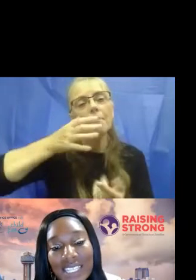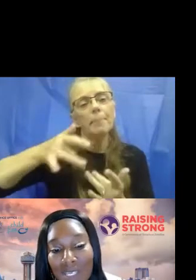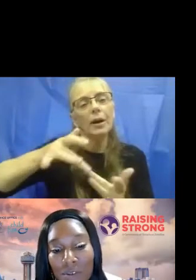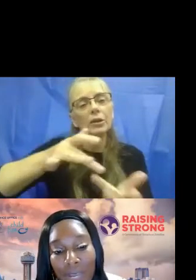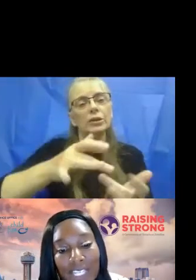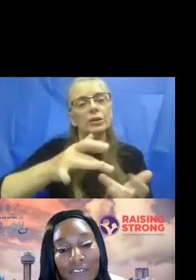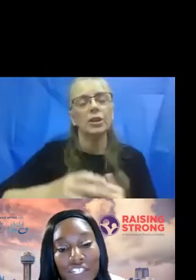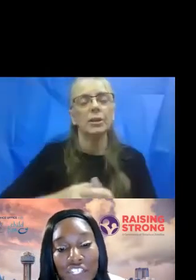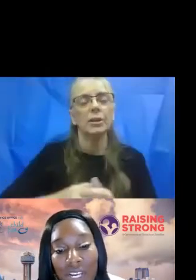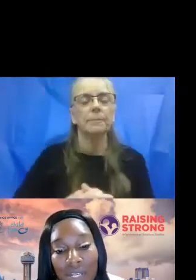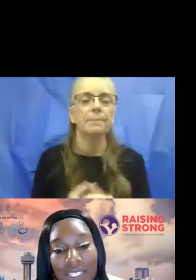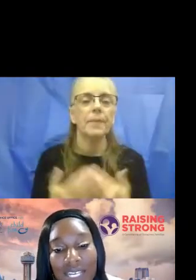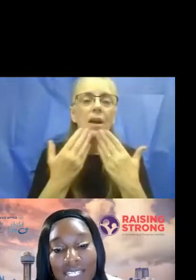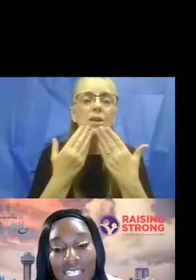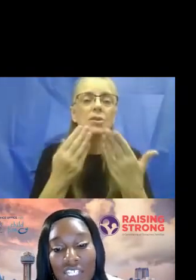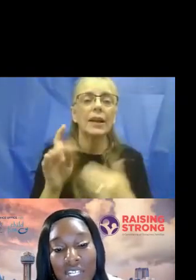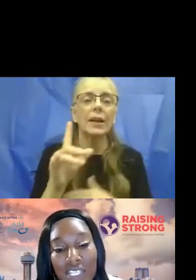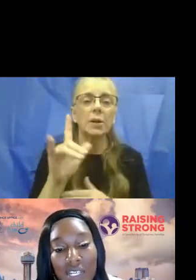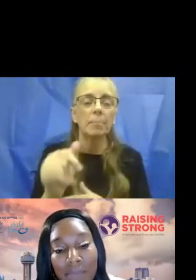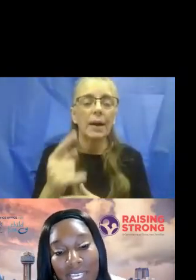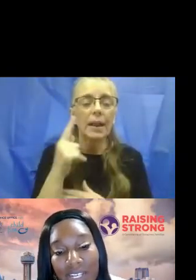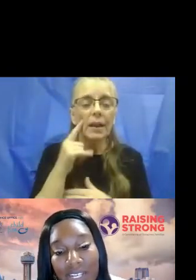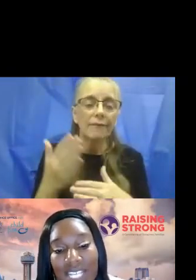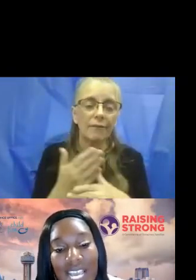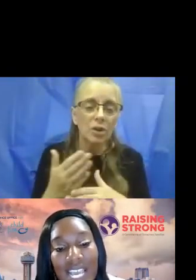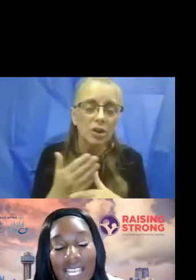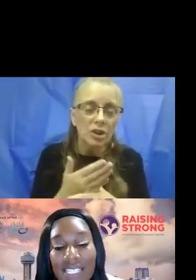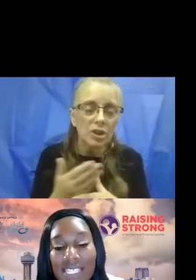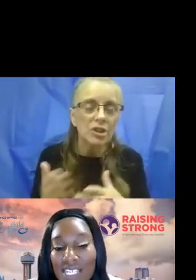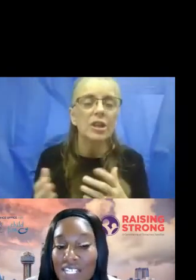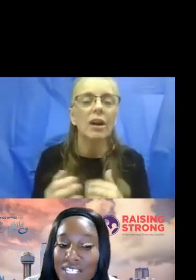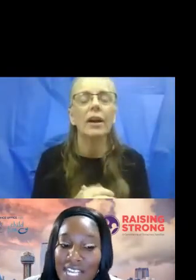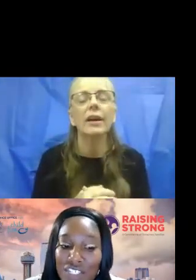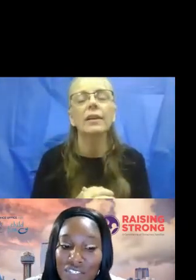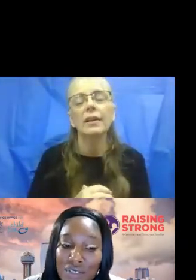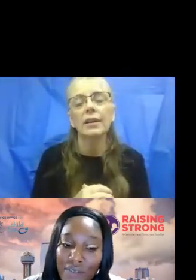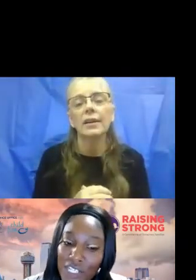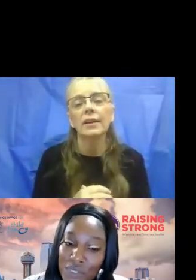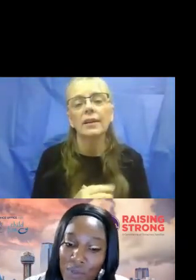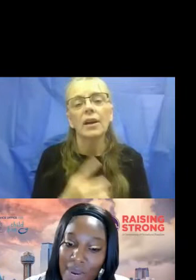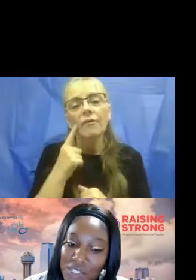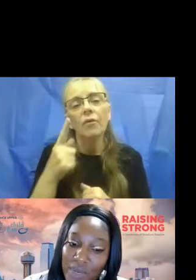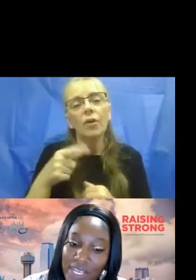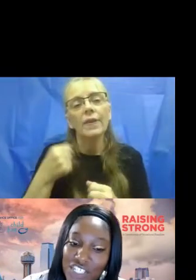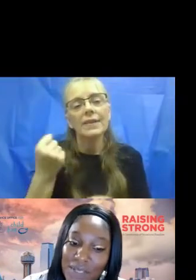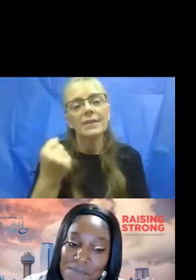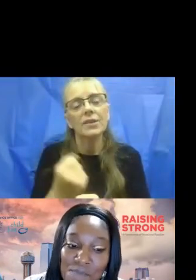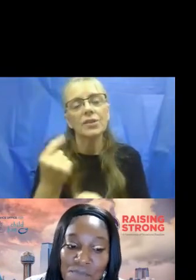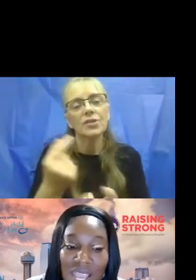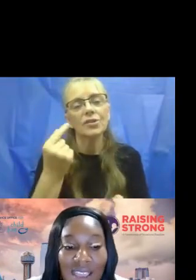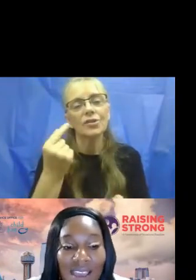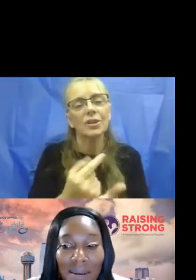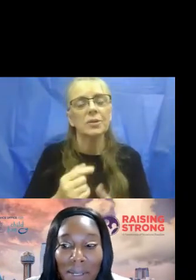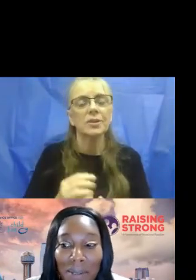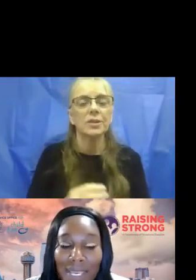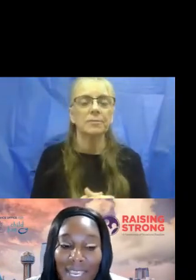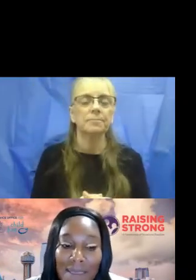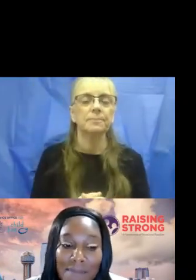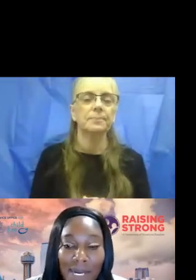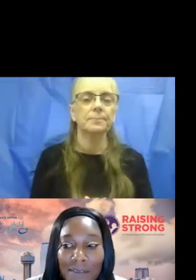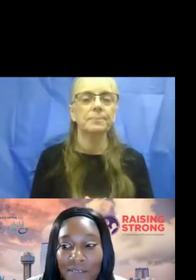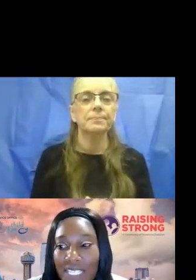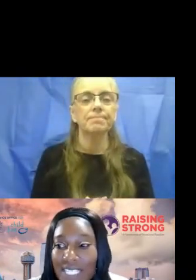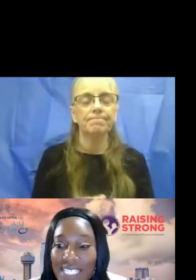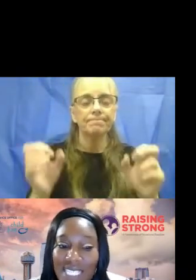again, thank you, Bailey, for sharing with us and addressing your peers in this year's national virtual graduation.